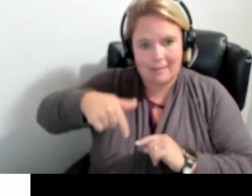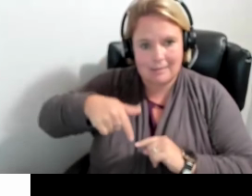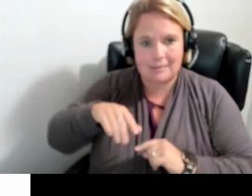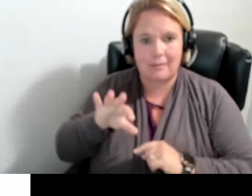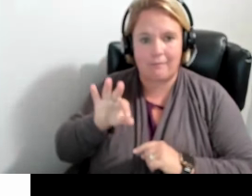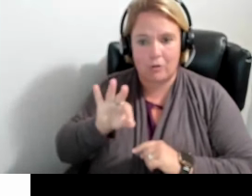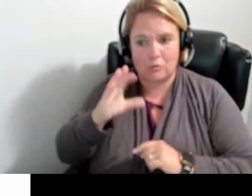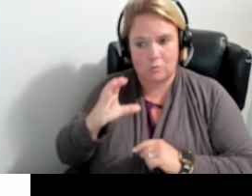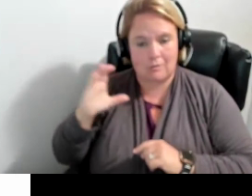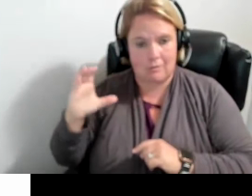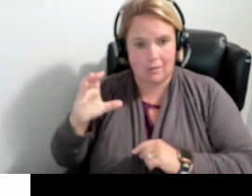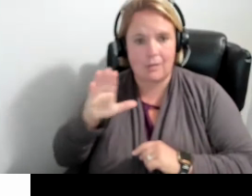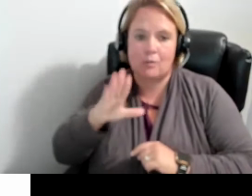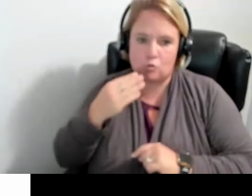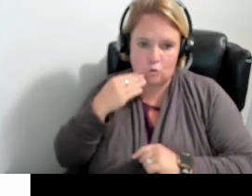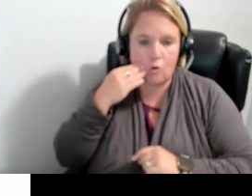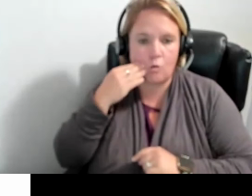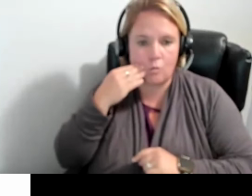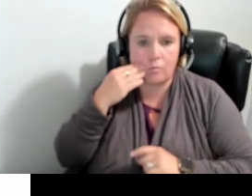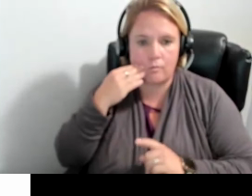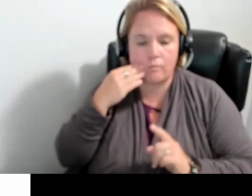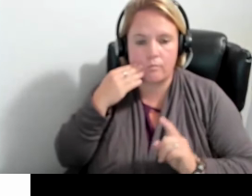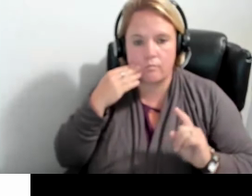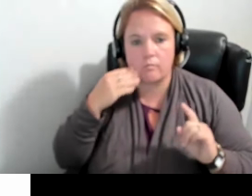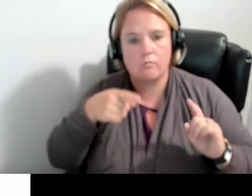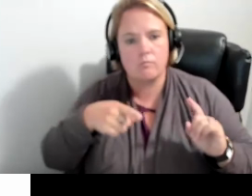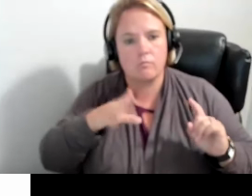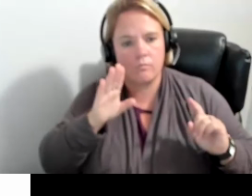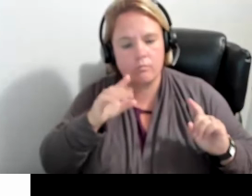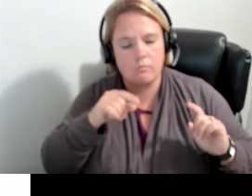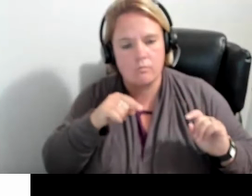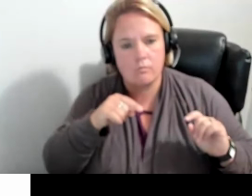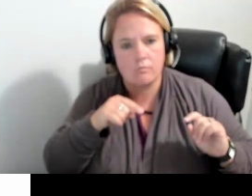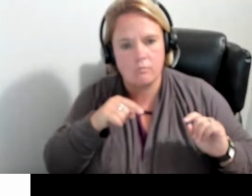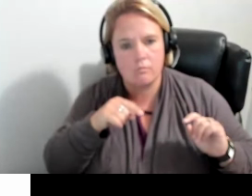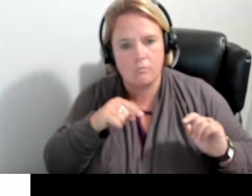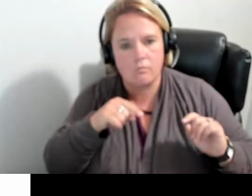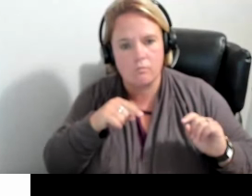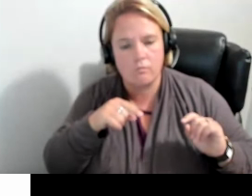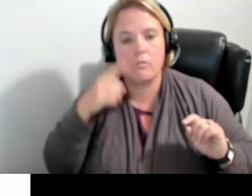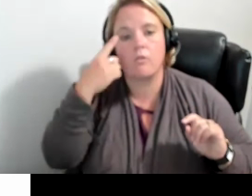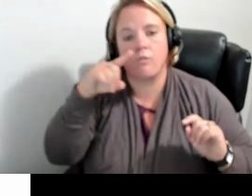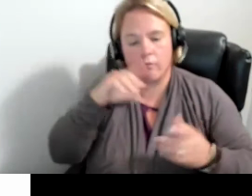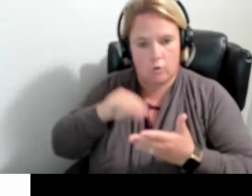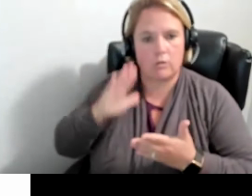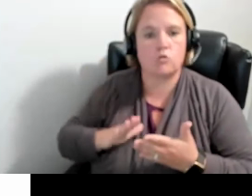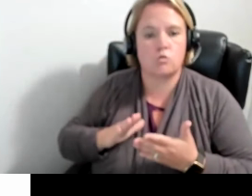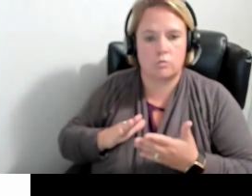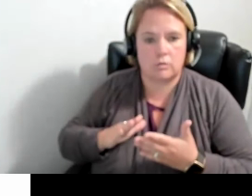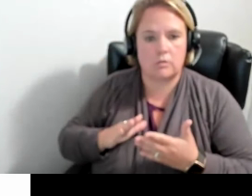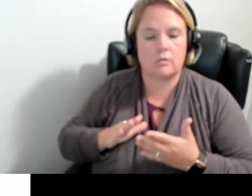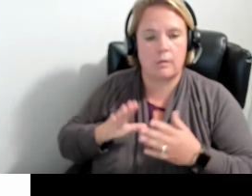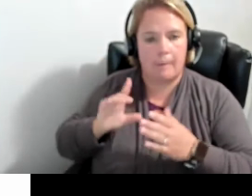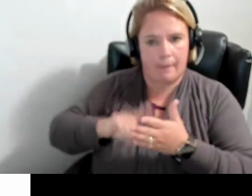City. Can check out a device. Oh, yeah, and for these students, they are able to check